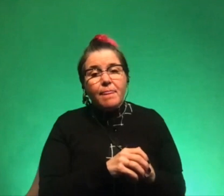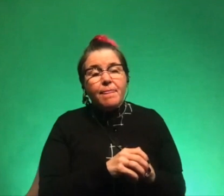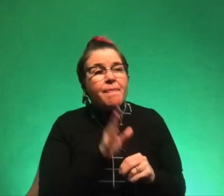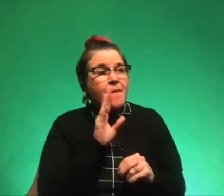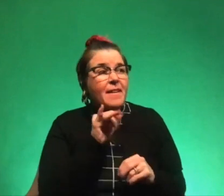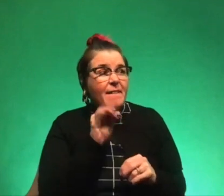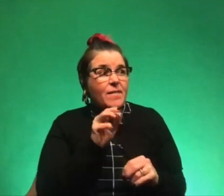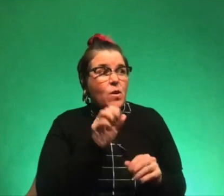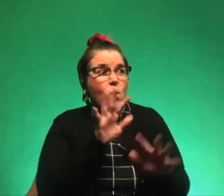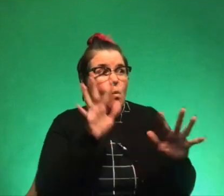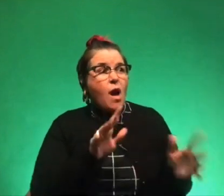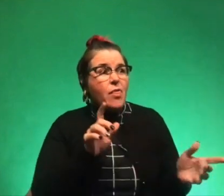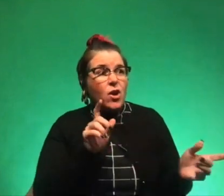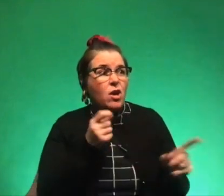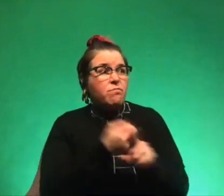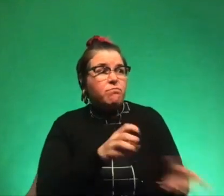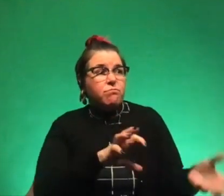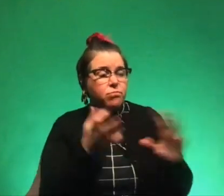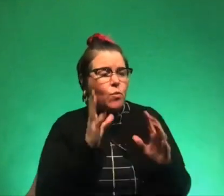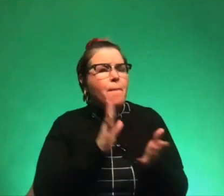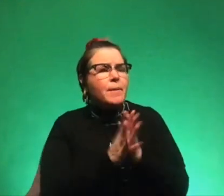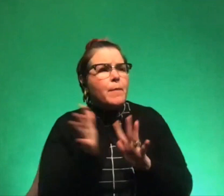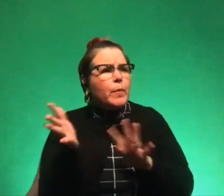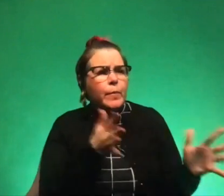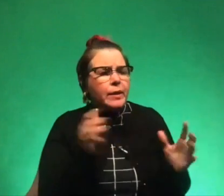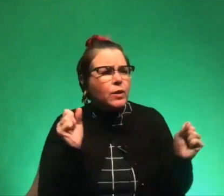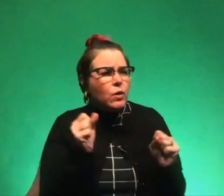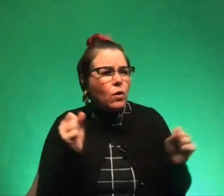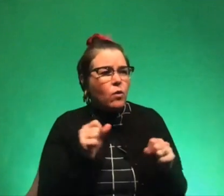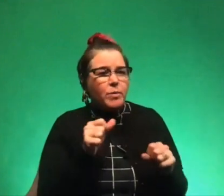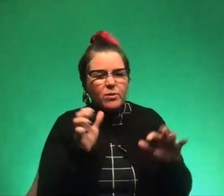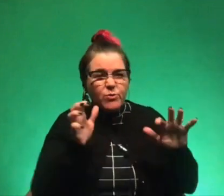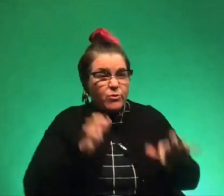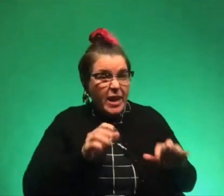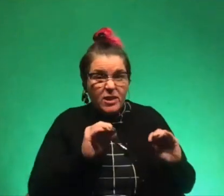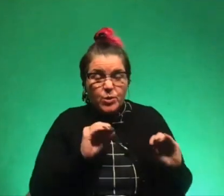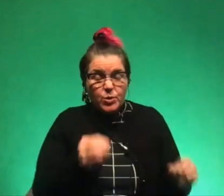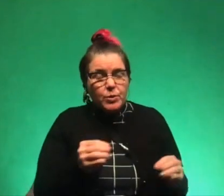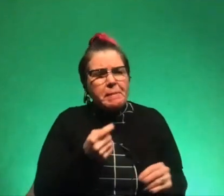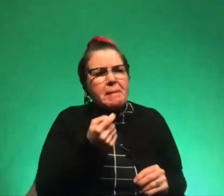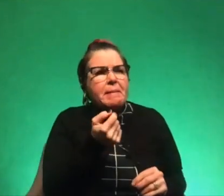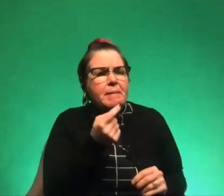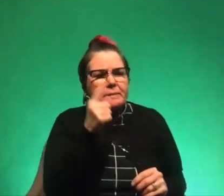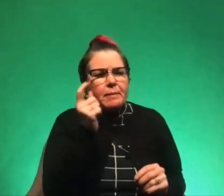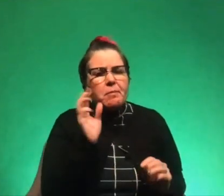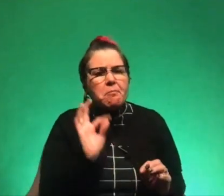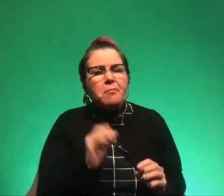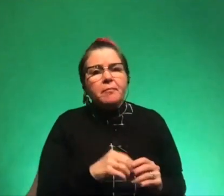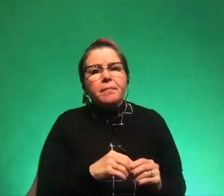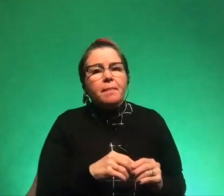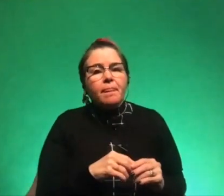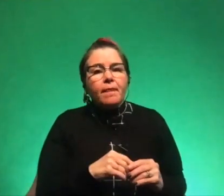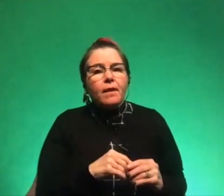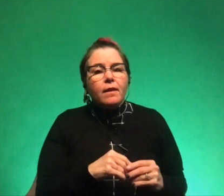weather turns, it might snow, it'll get really windy and cold, but there's not really much rain at all. We had a little bit of rain this summer, but not much